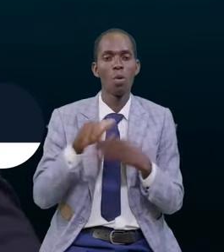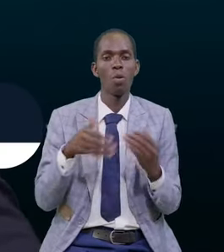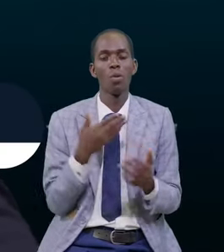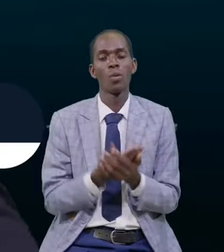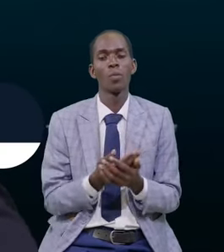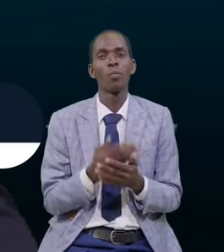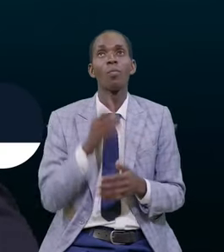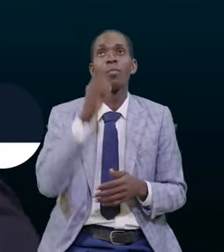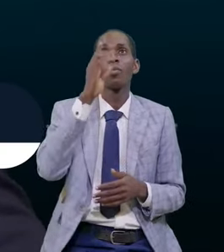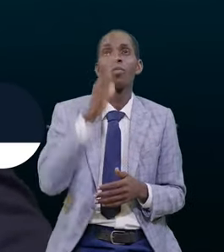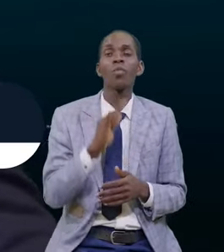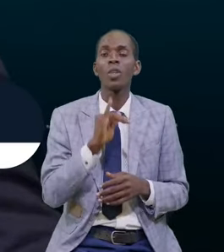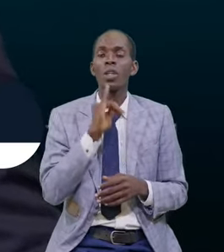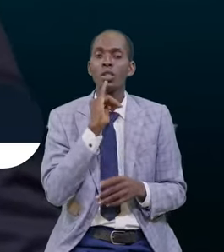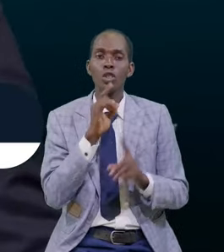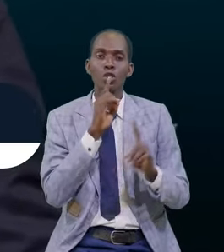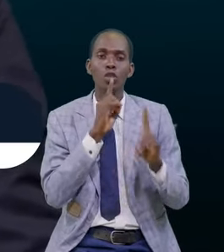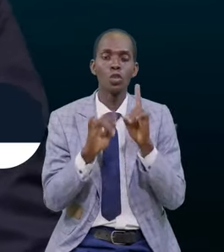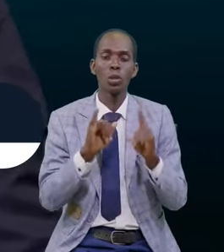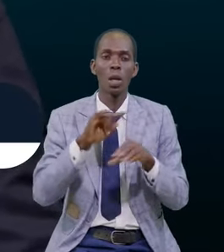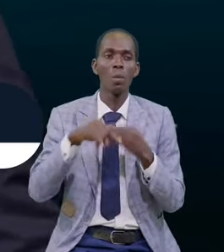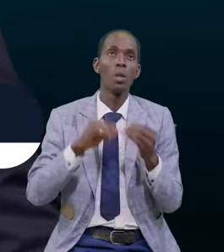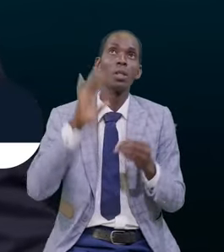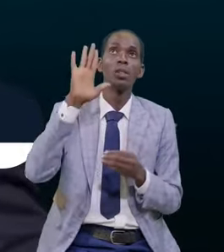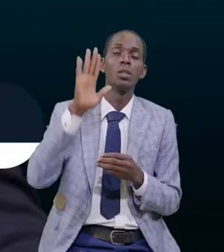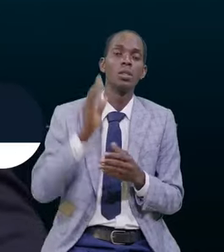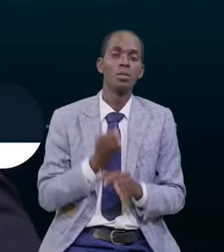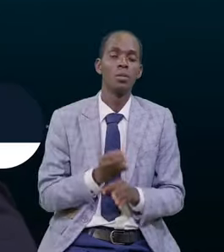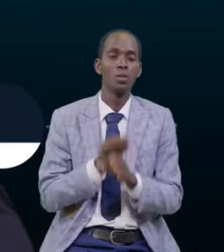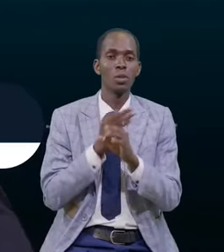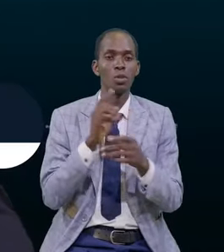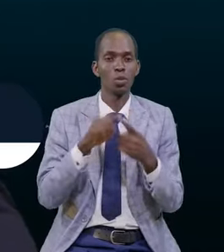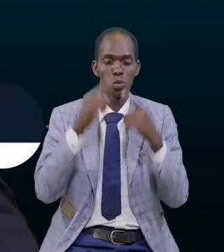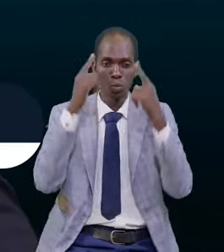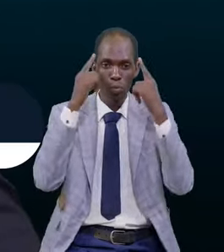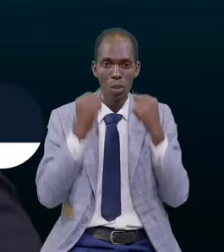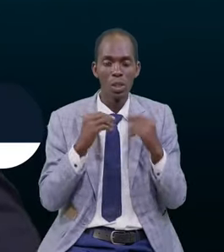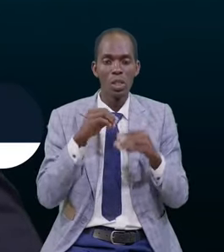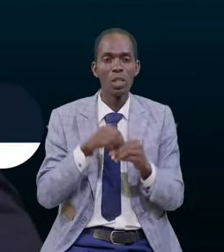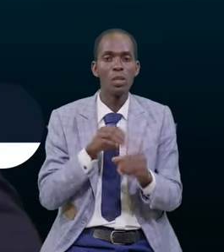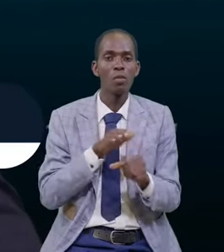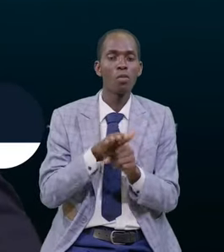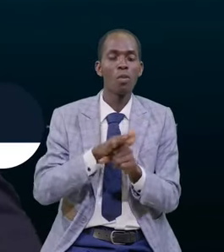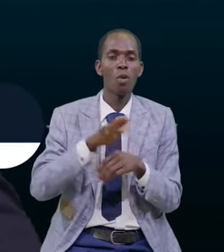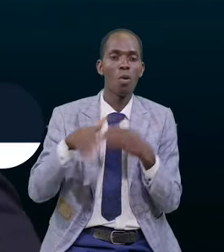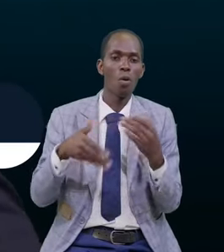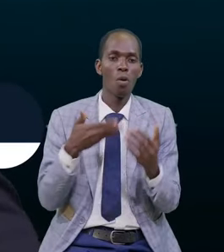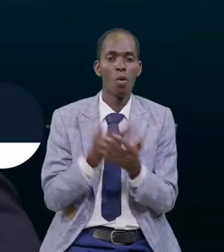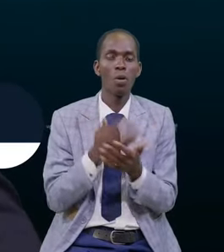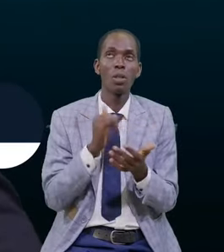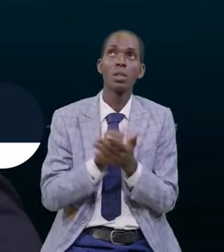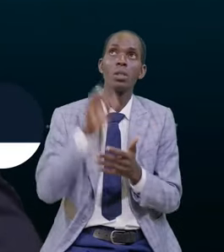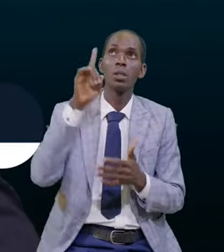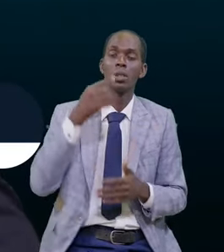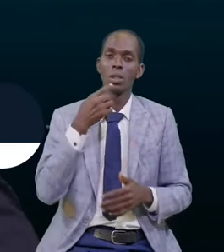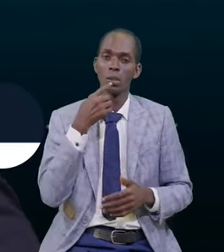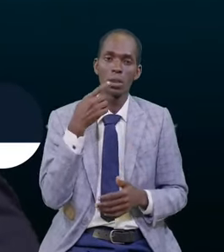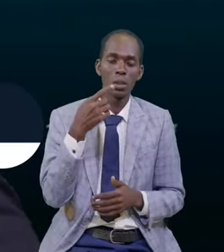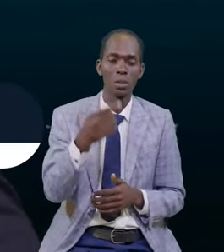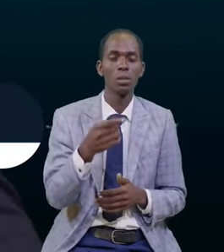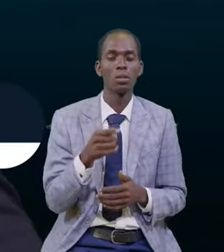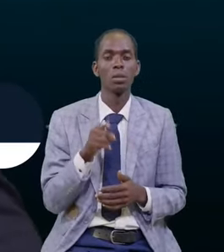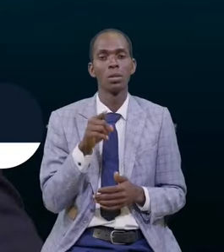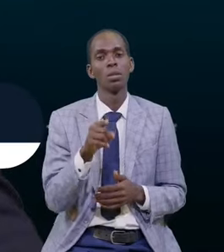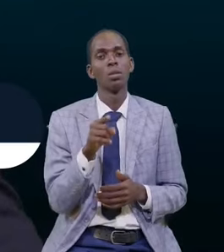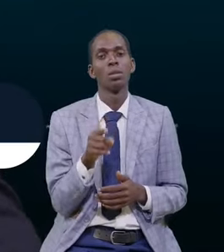to Moses in you know fulfilling all that he commanded him even for their welfare the descendants of Israel the children